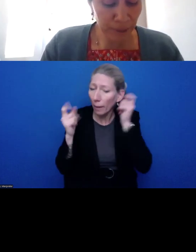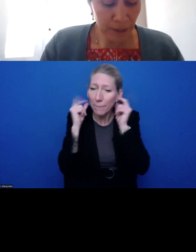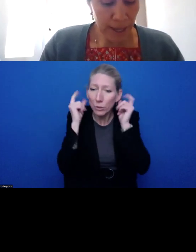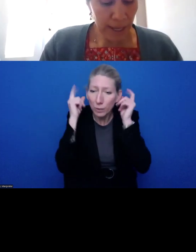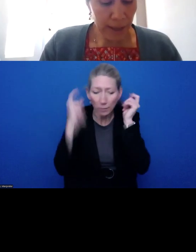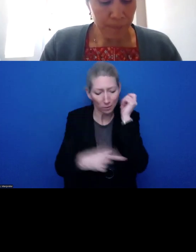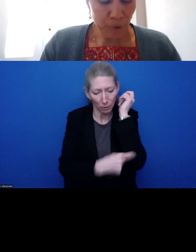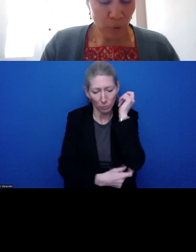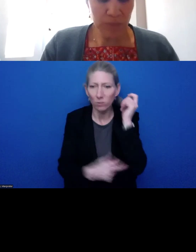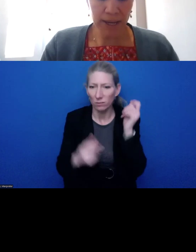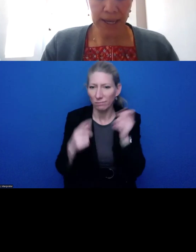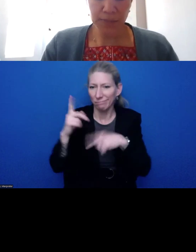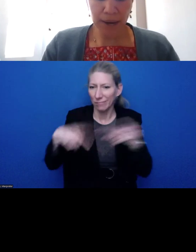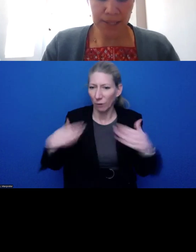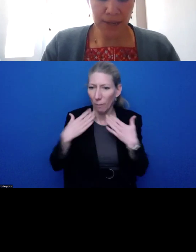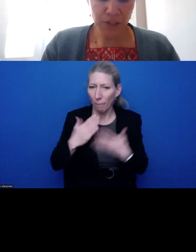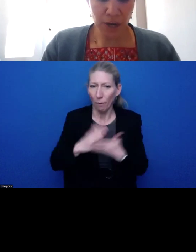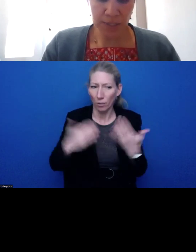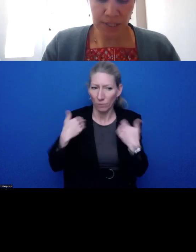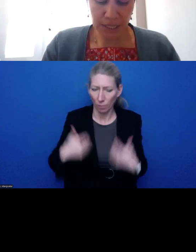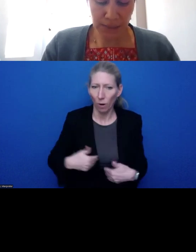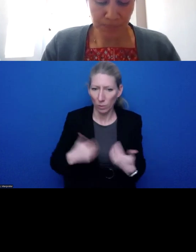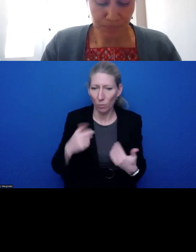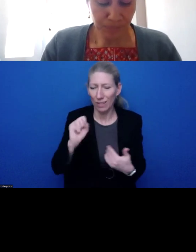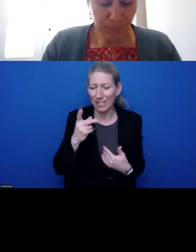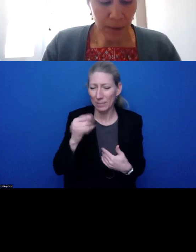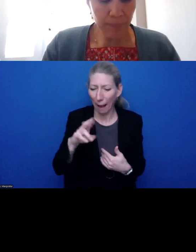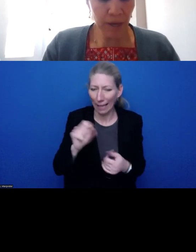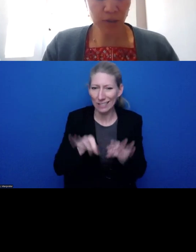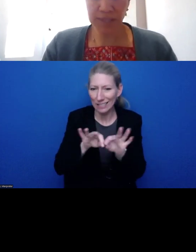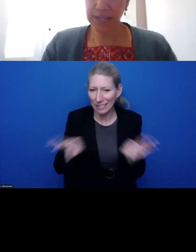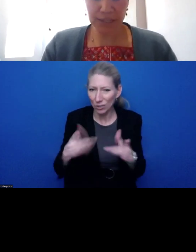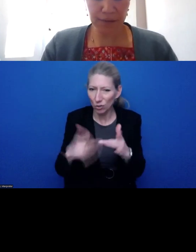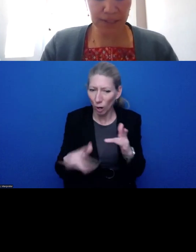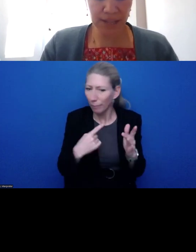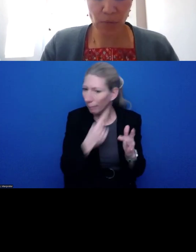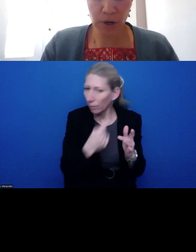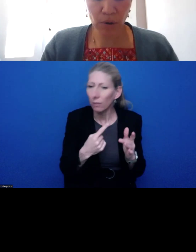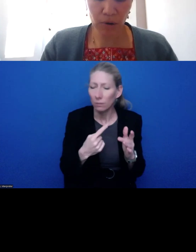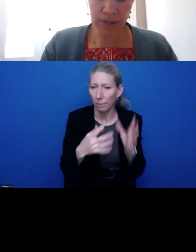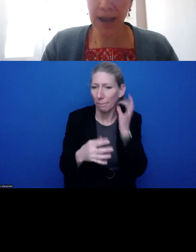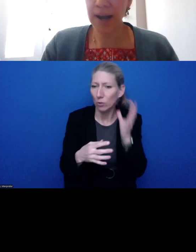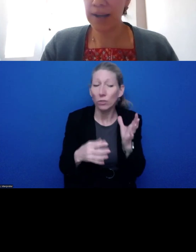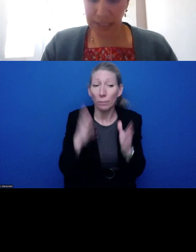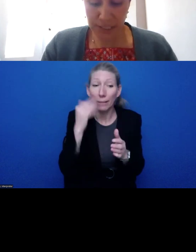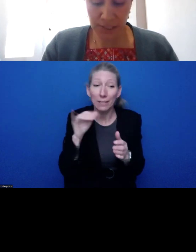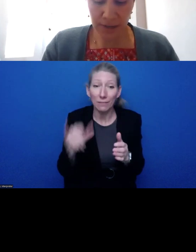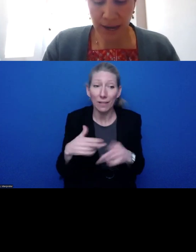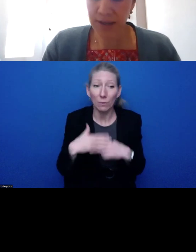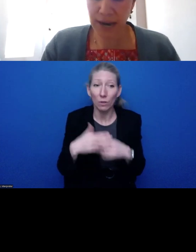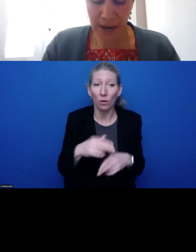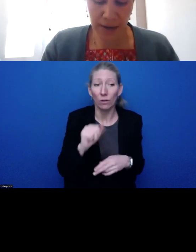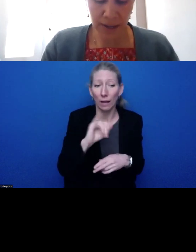body with maguey spines and sharp sticks. Because of these activities, they were called the